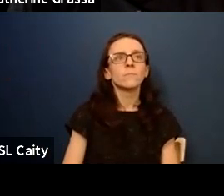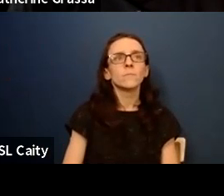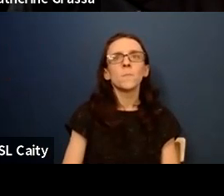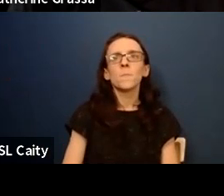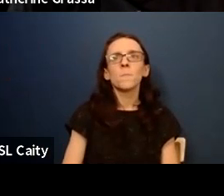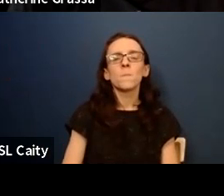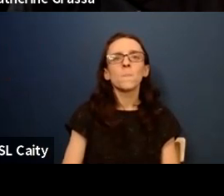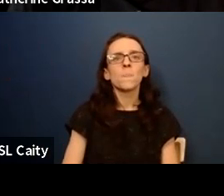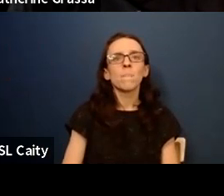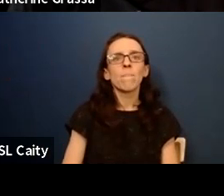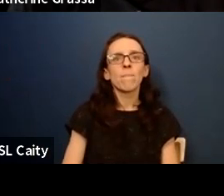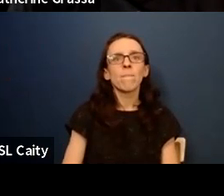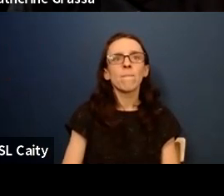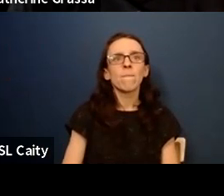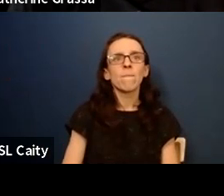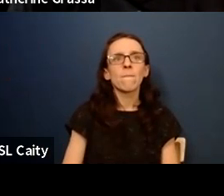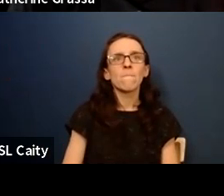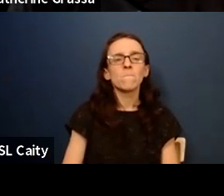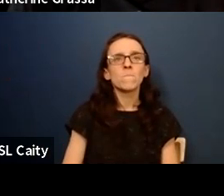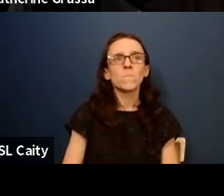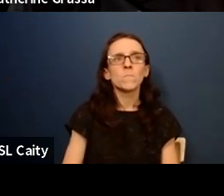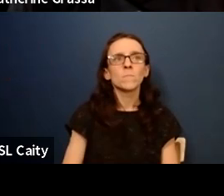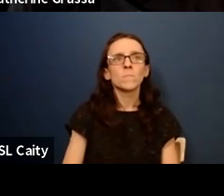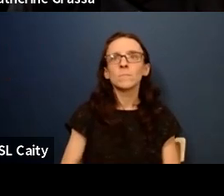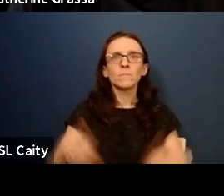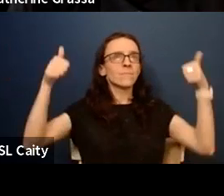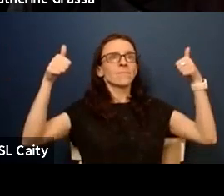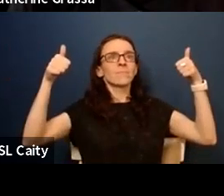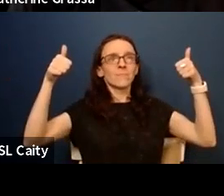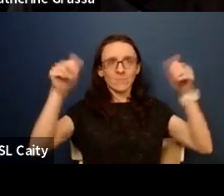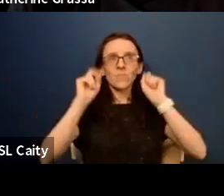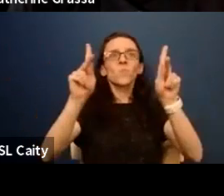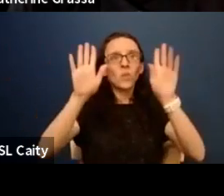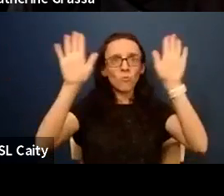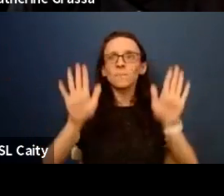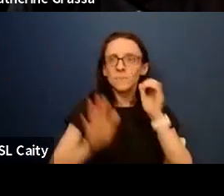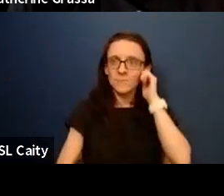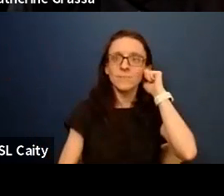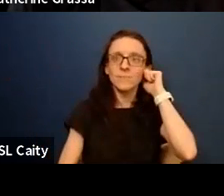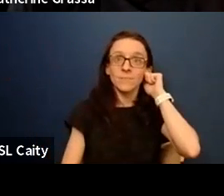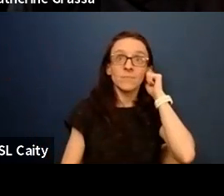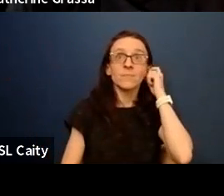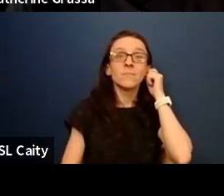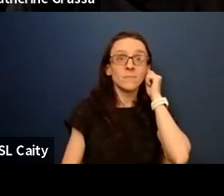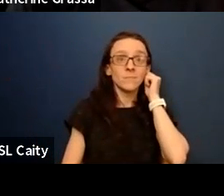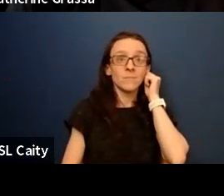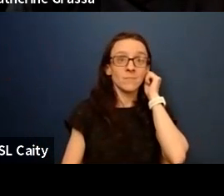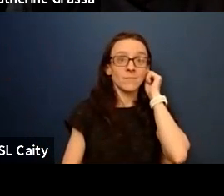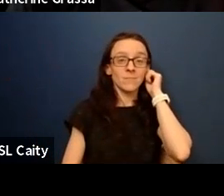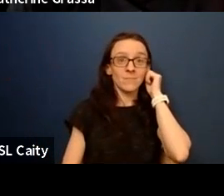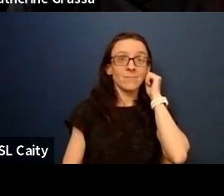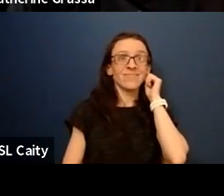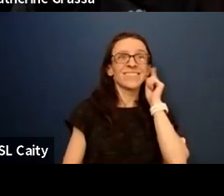Okay, That's All it. right. fine, great, 3 with that. fantastic. Okay, thank you. Thank you. That's what I was trying to say.